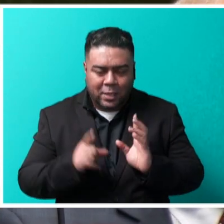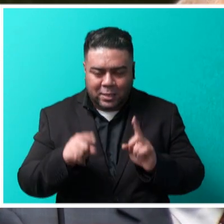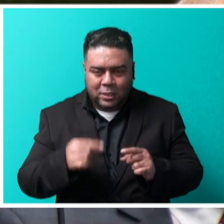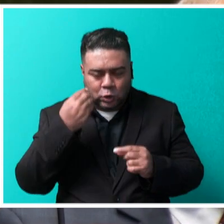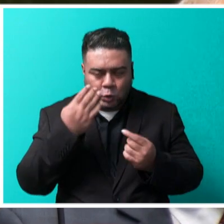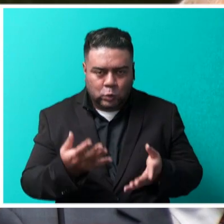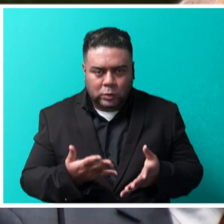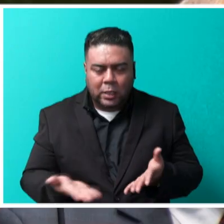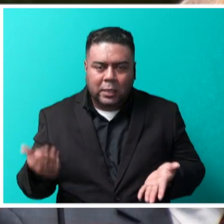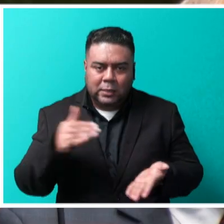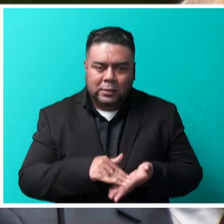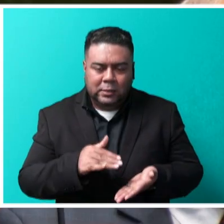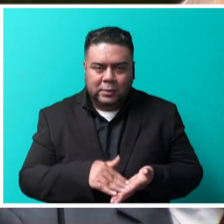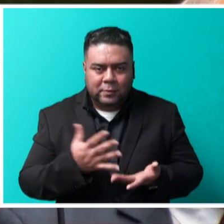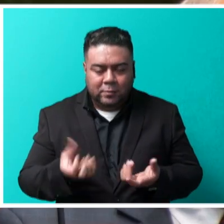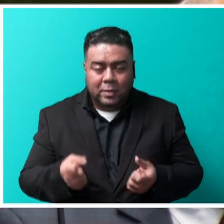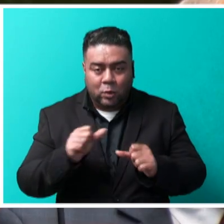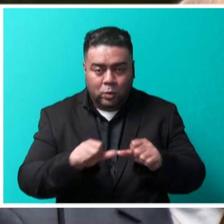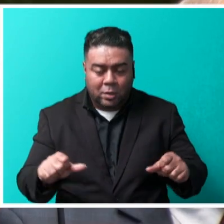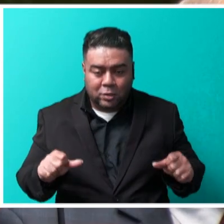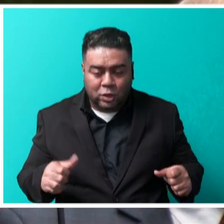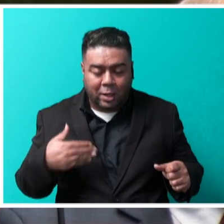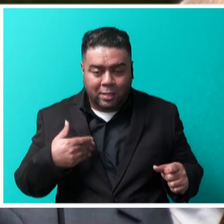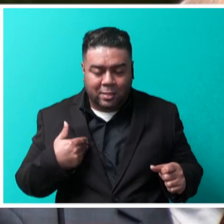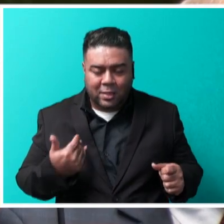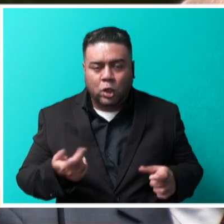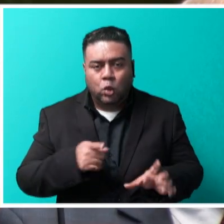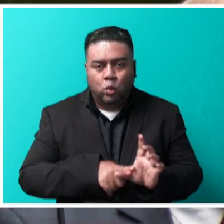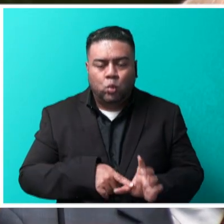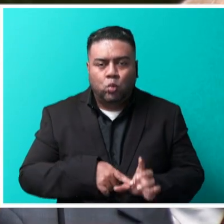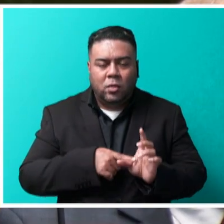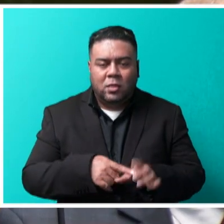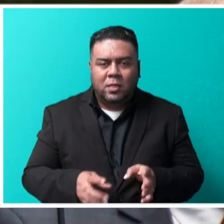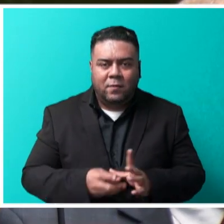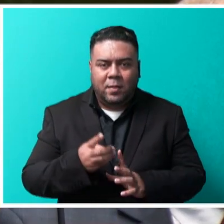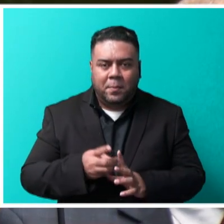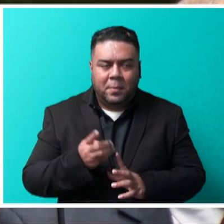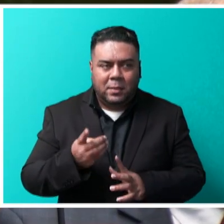reflects additional investments in agriculture, health, youth development, defense,